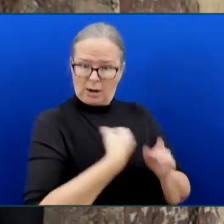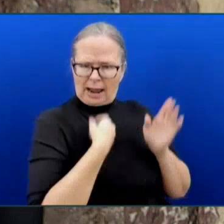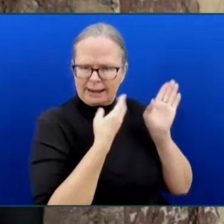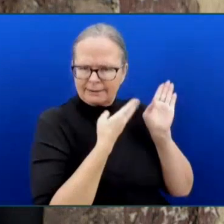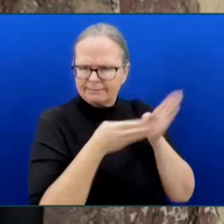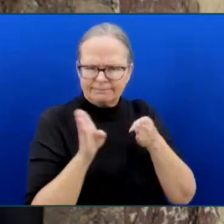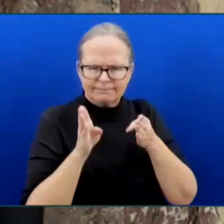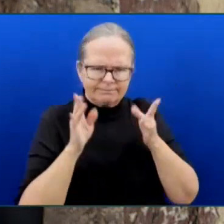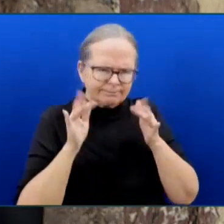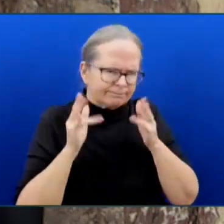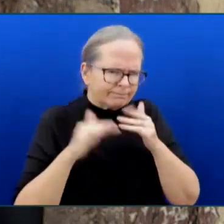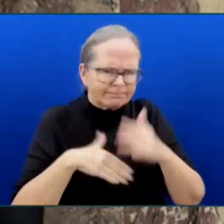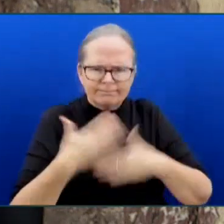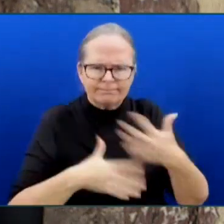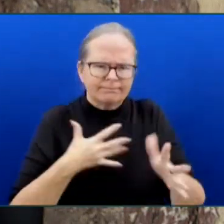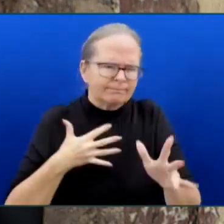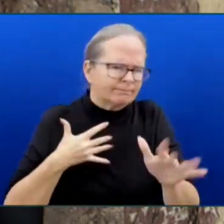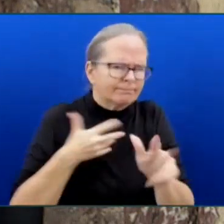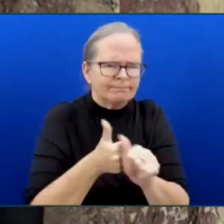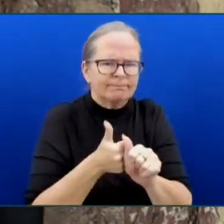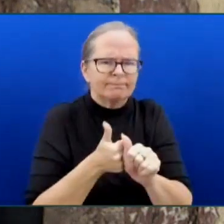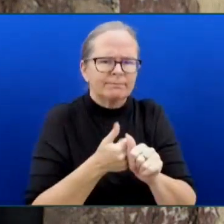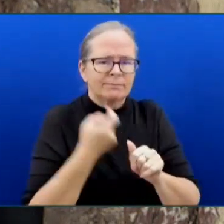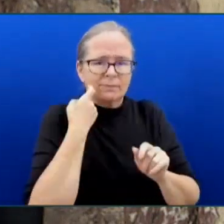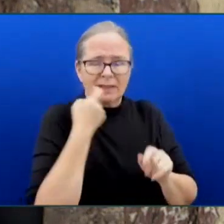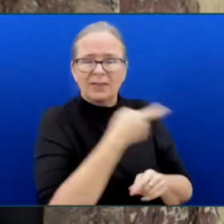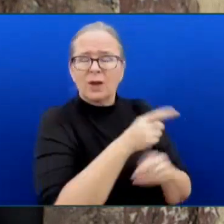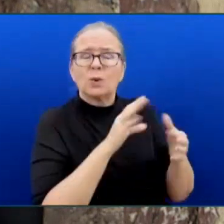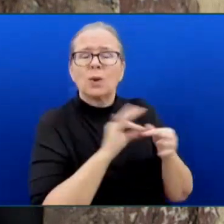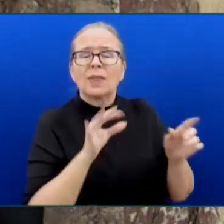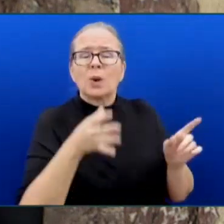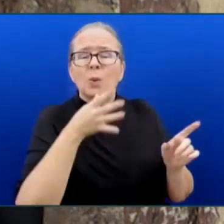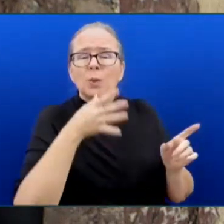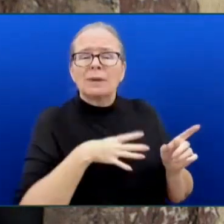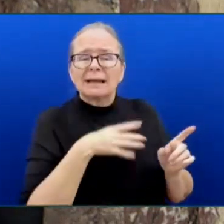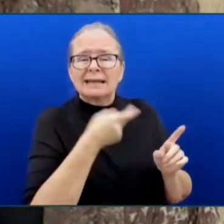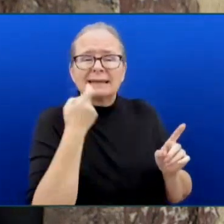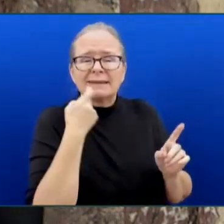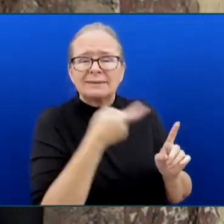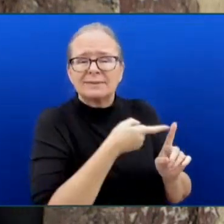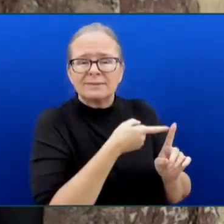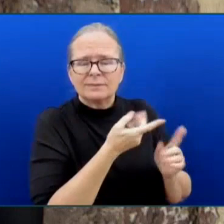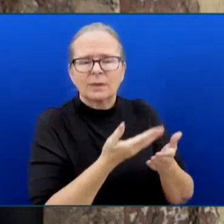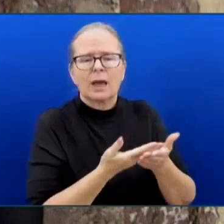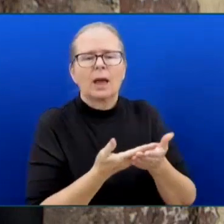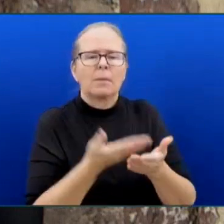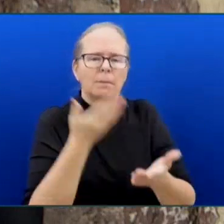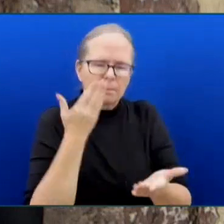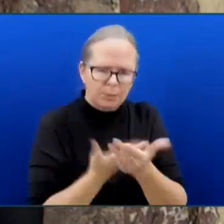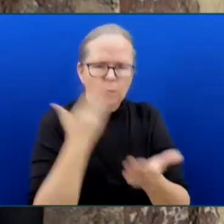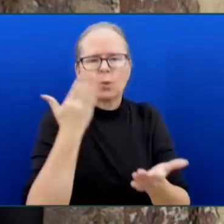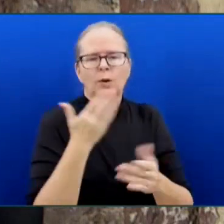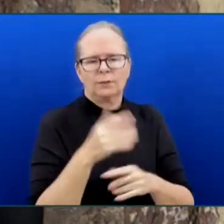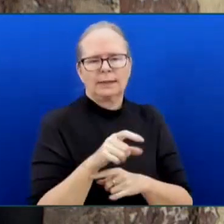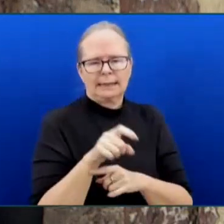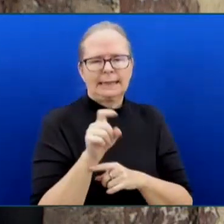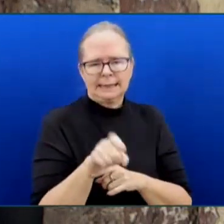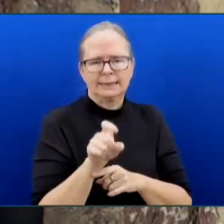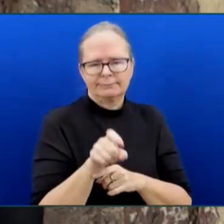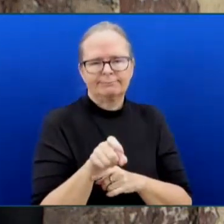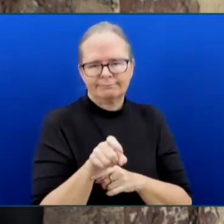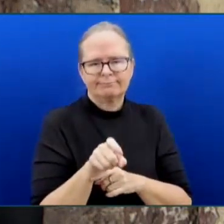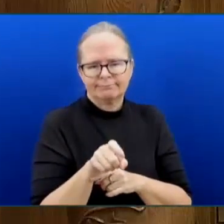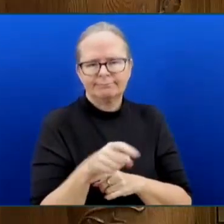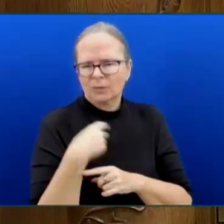the Honourable Leader of the Opposition, I think, shows the absolute need, when people need care, the absolute need to provide it.